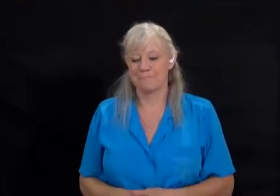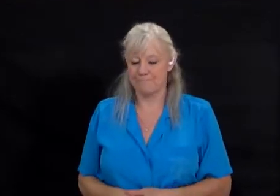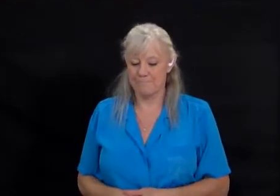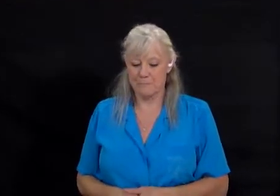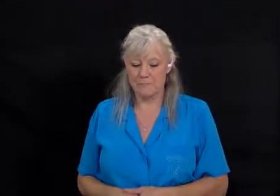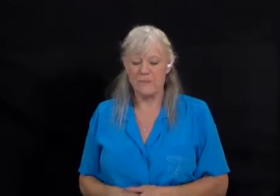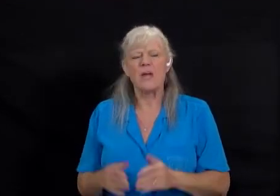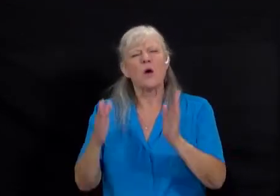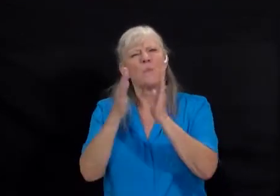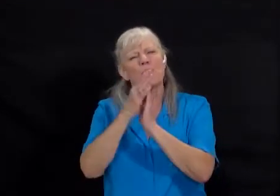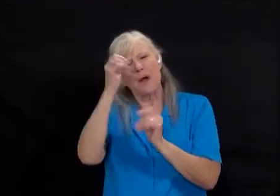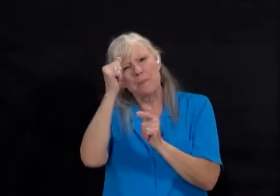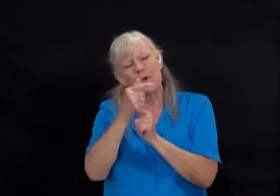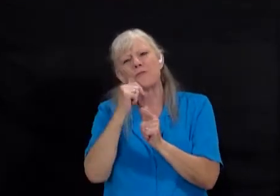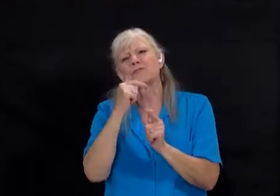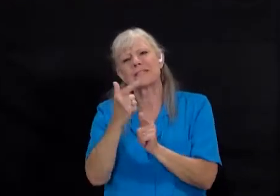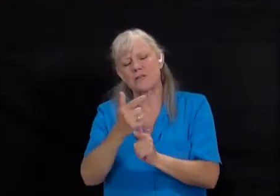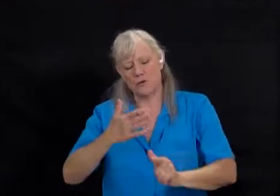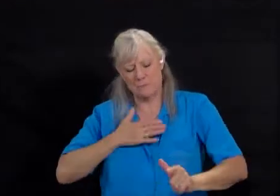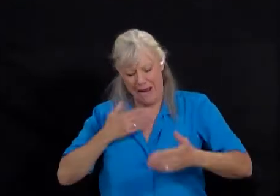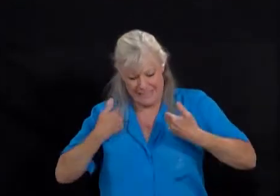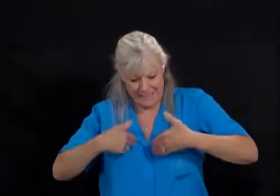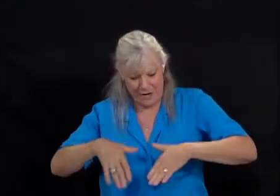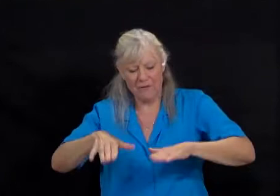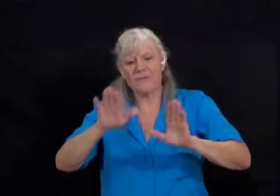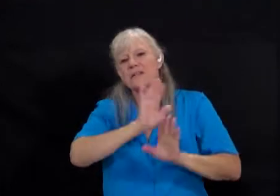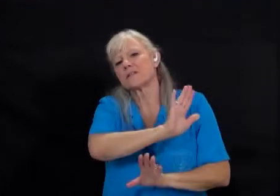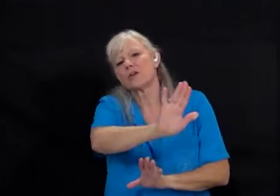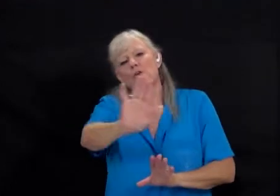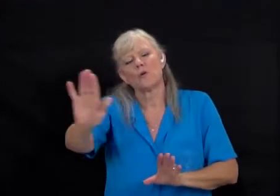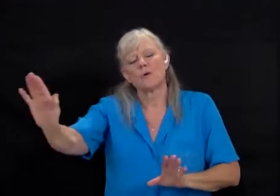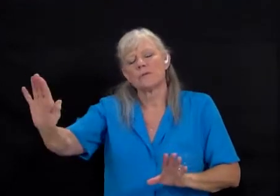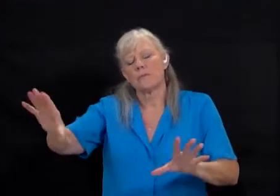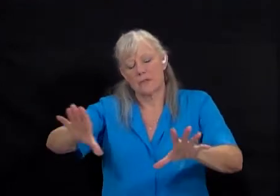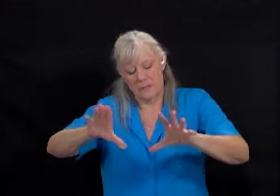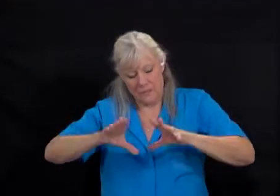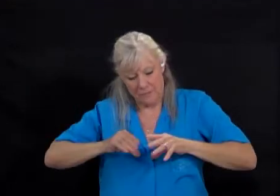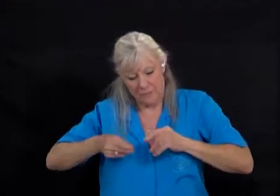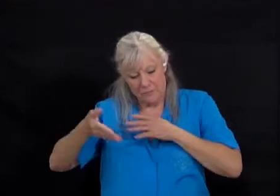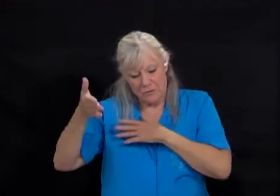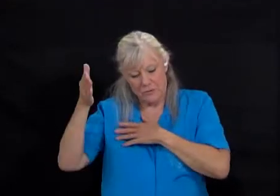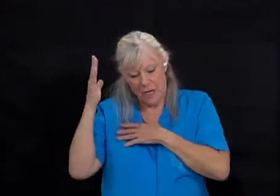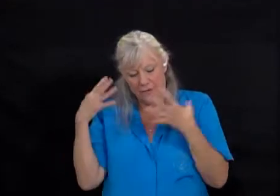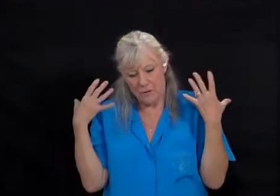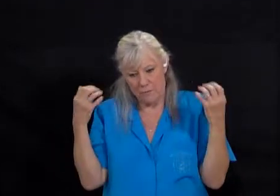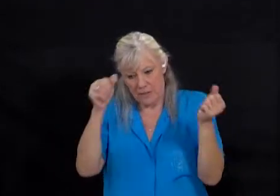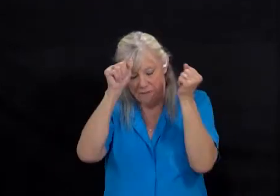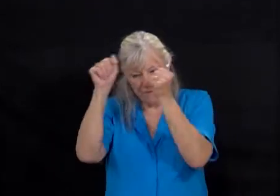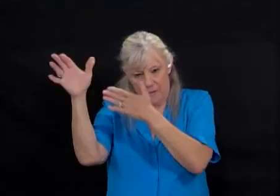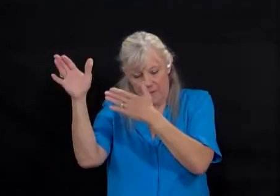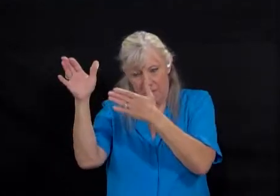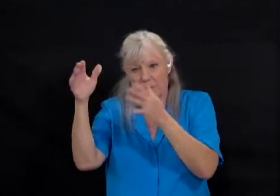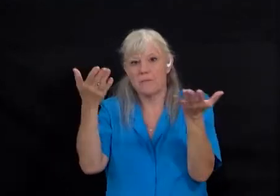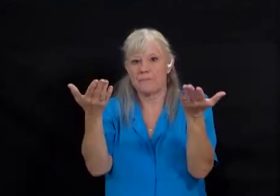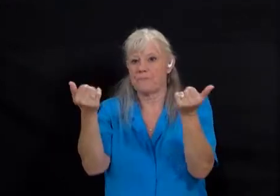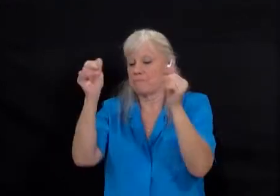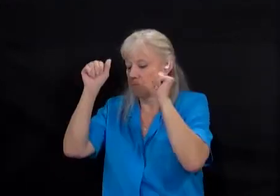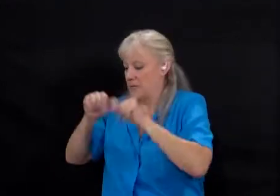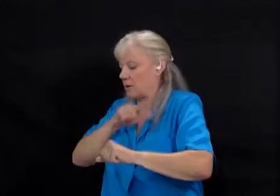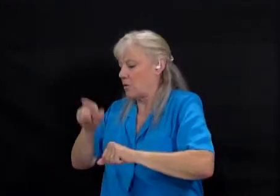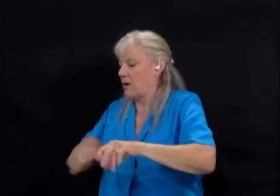Let's pray, brothers and sisters, that my sacrifice and yours may be acceptable to God, the Almighty Father.